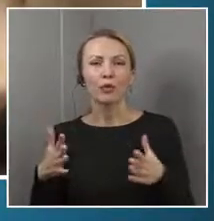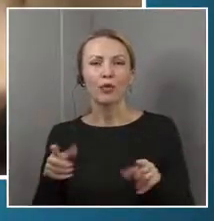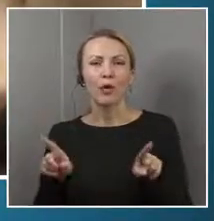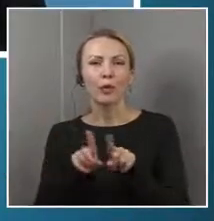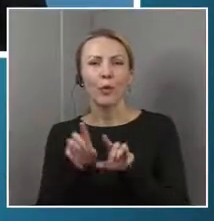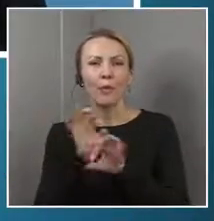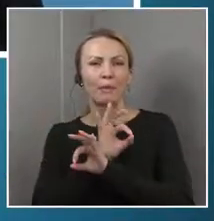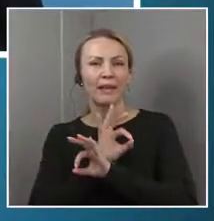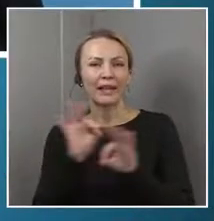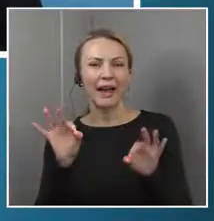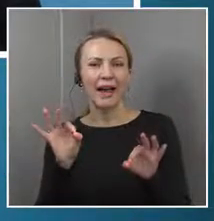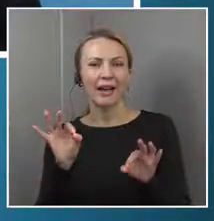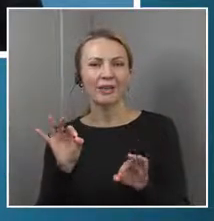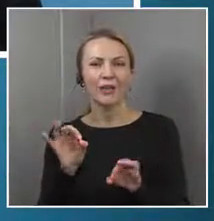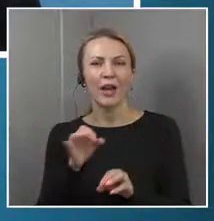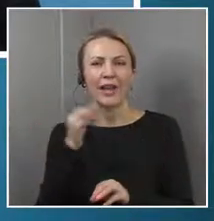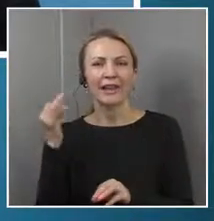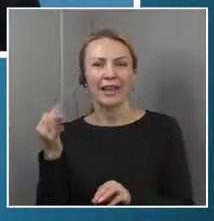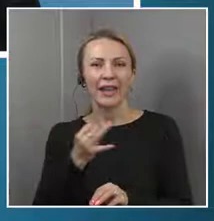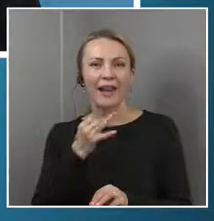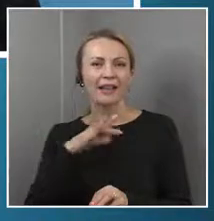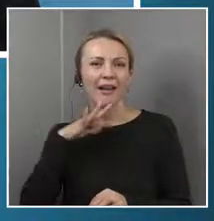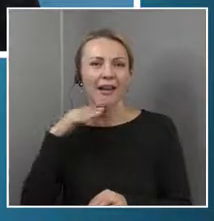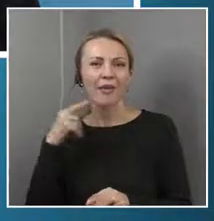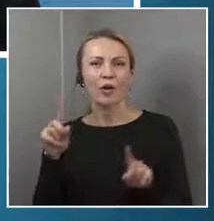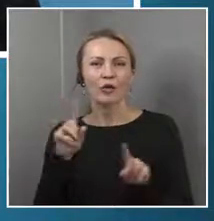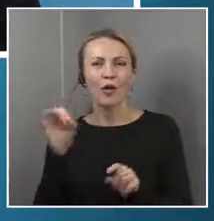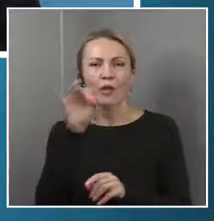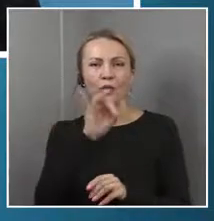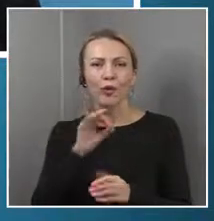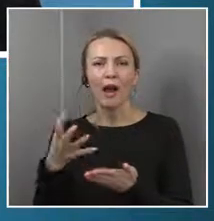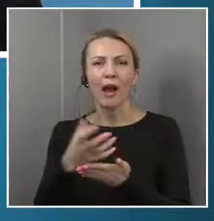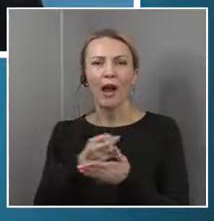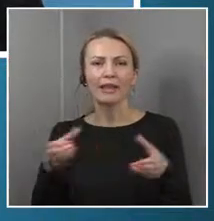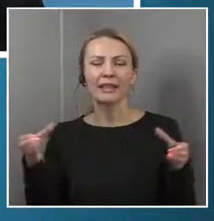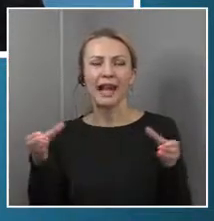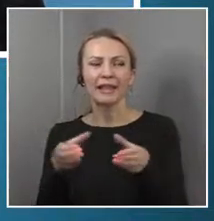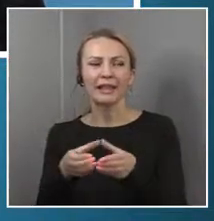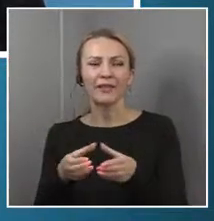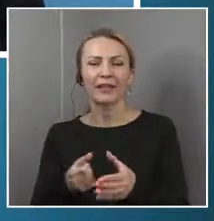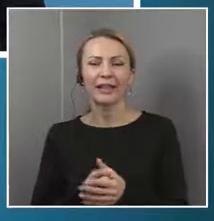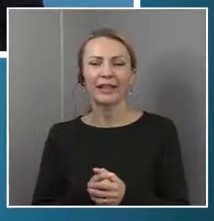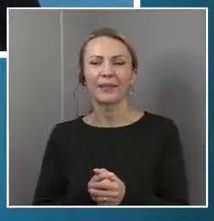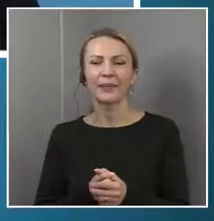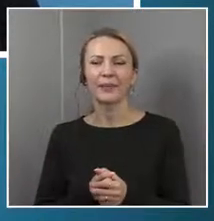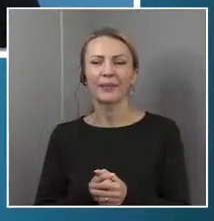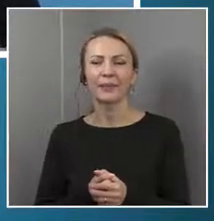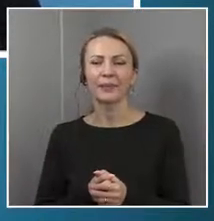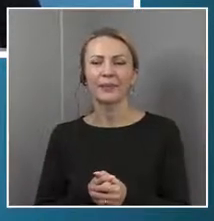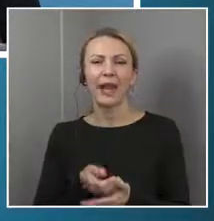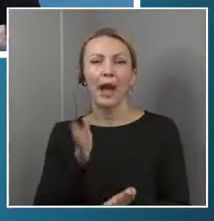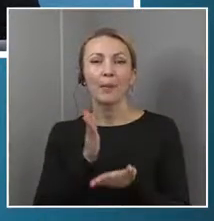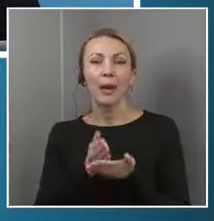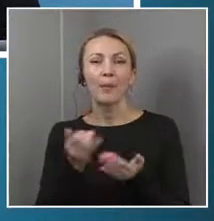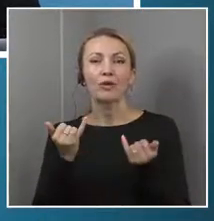Thank you, Inga, for this wonderful, bright overview into the history of collecting.